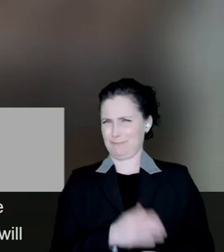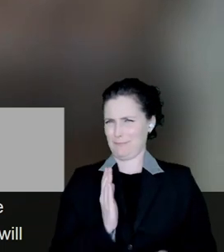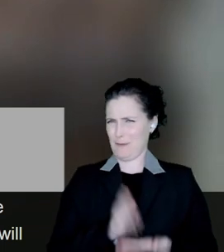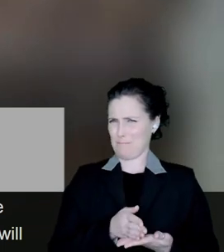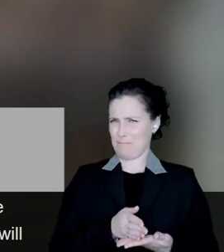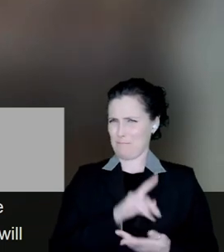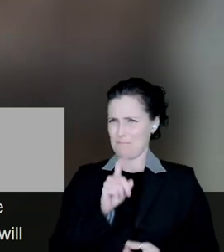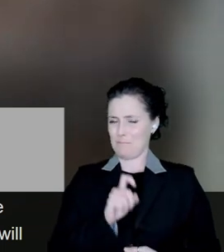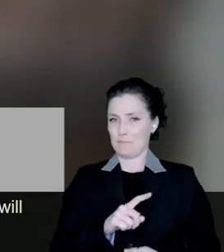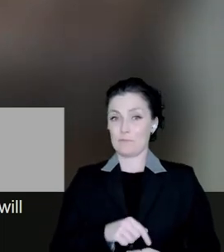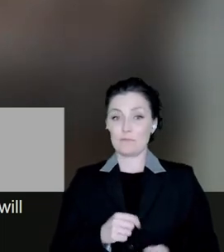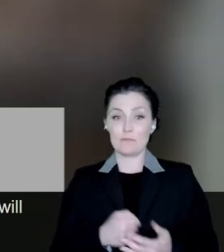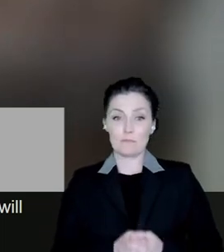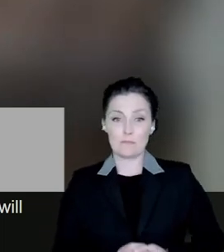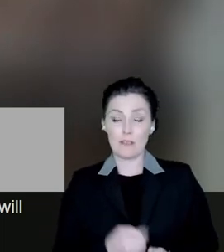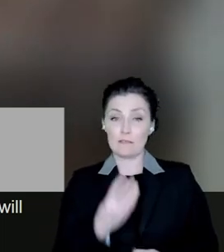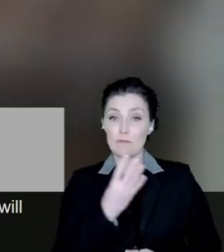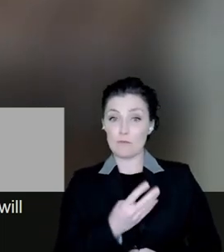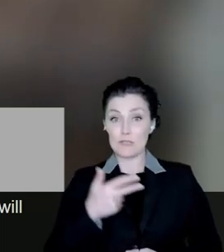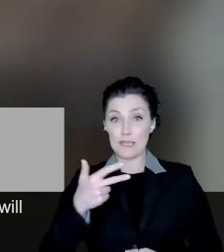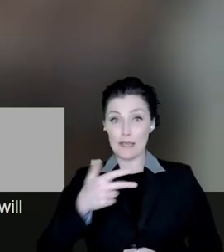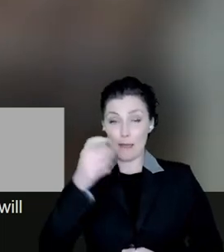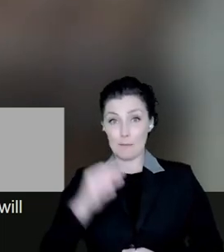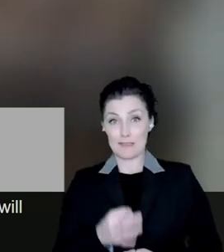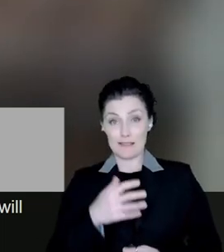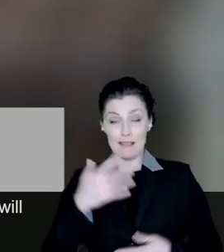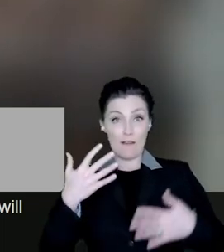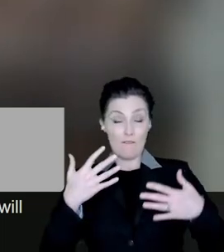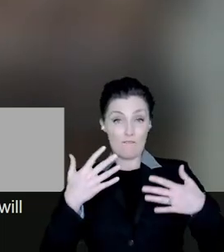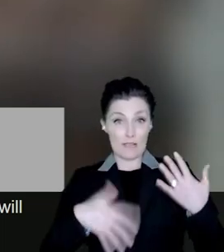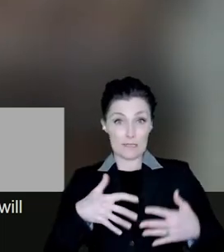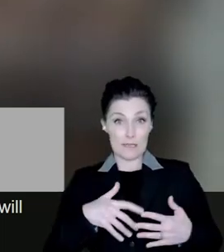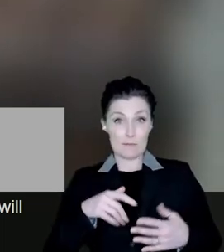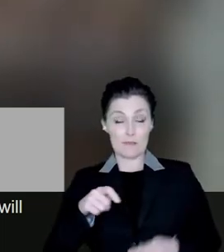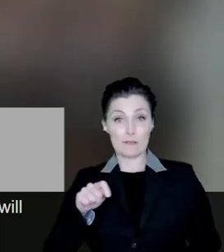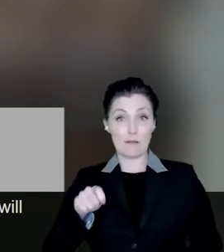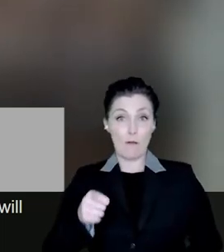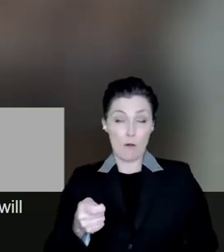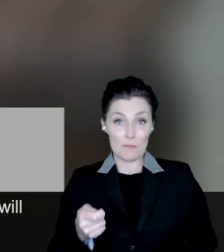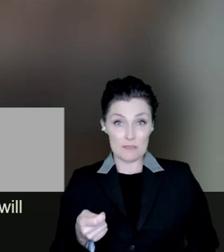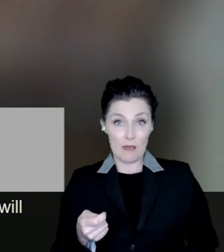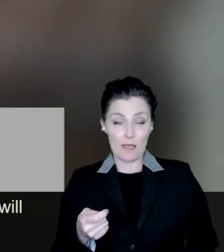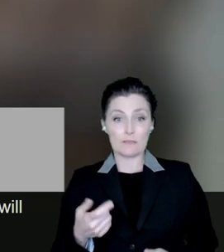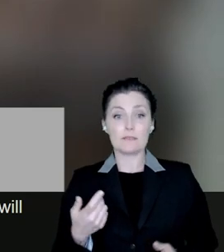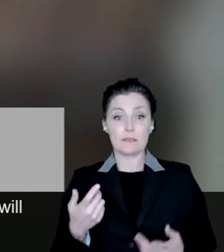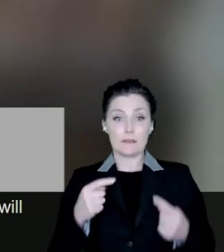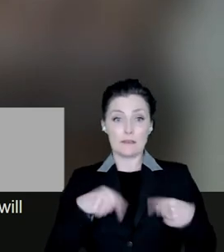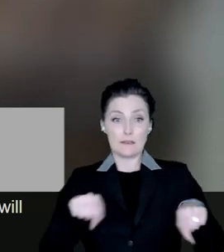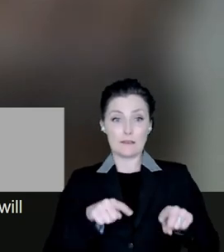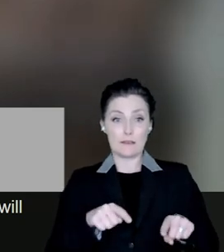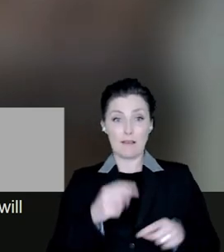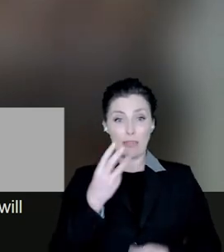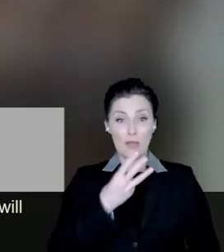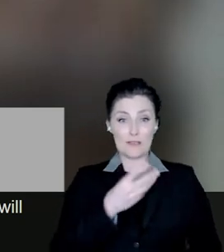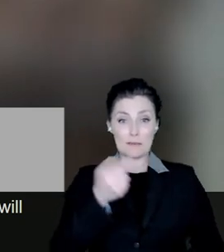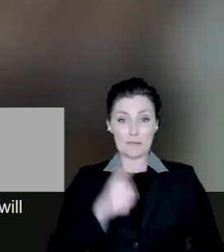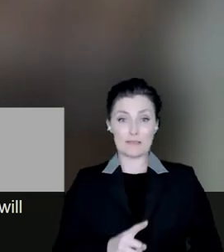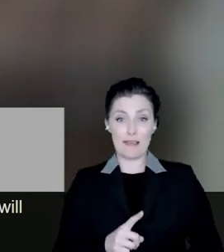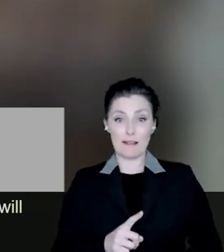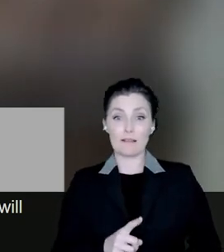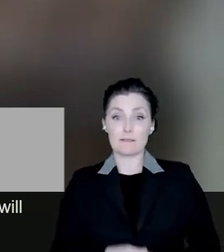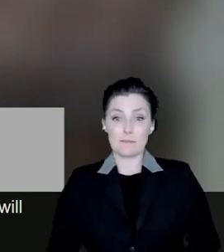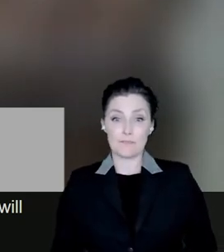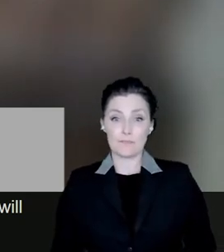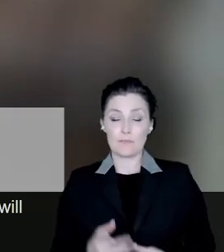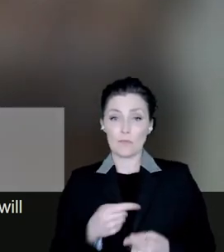we're 48% of victims of homicide. We need the Mayor to focus on how we can keep the Black community in particular safe, and Londoners